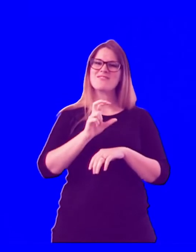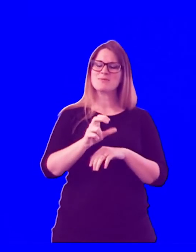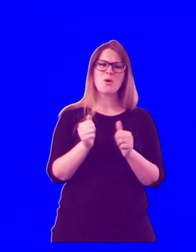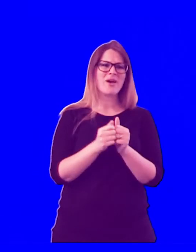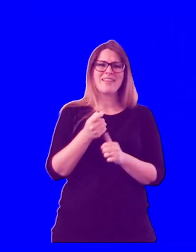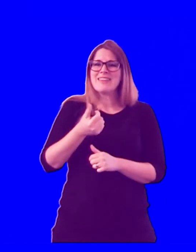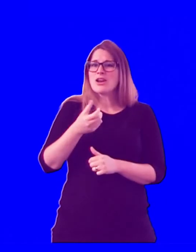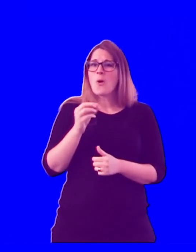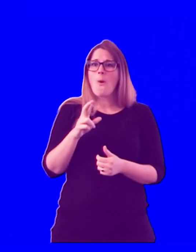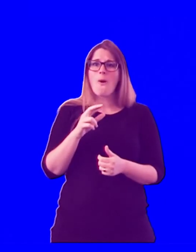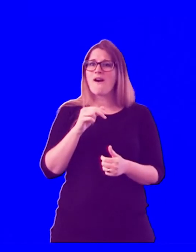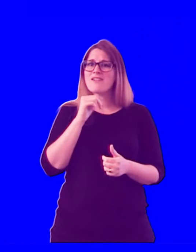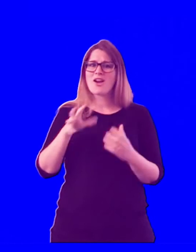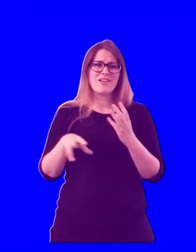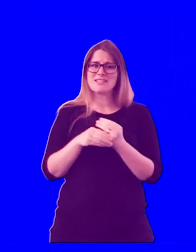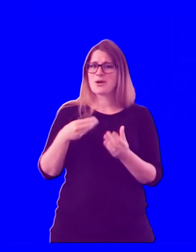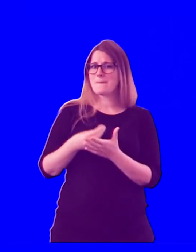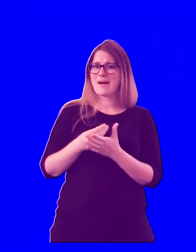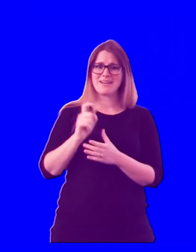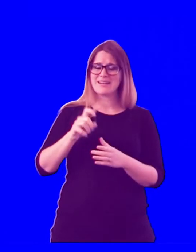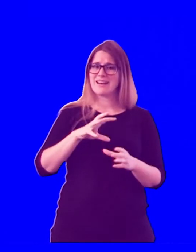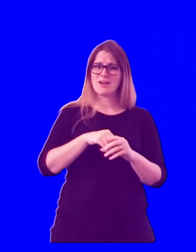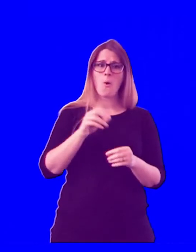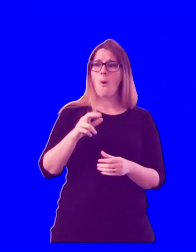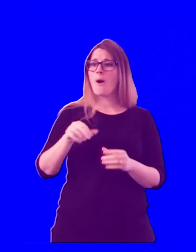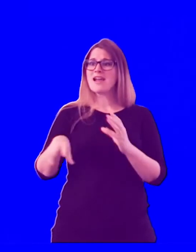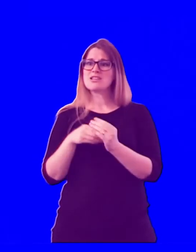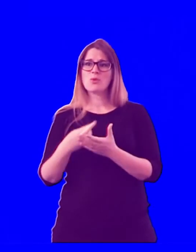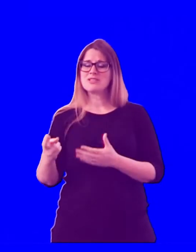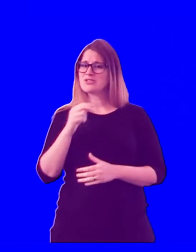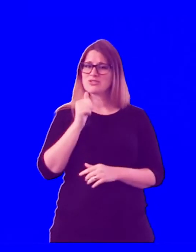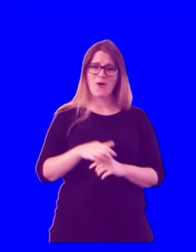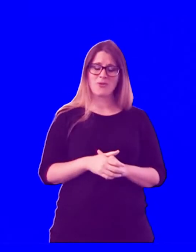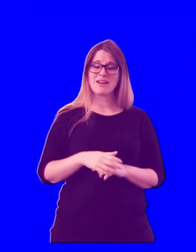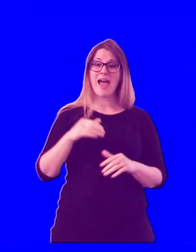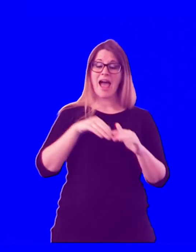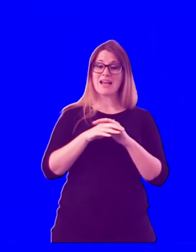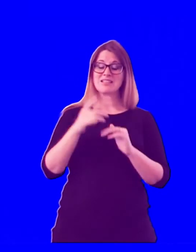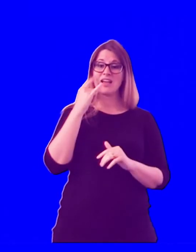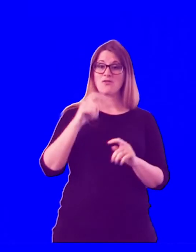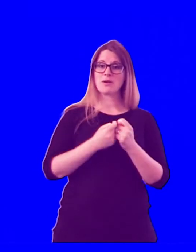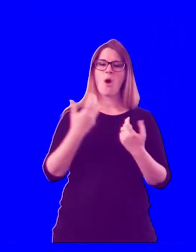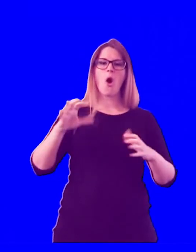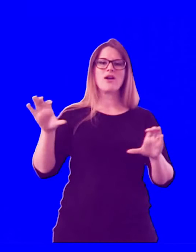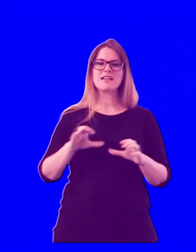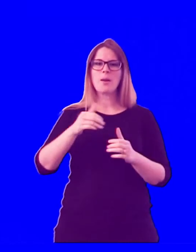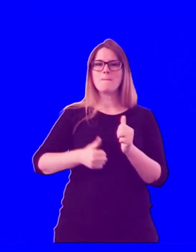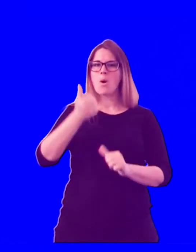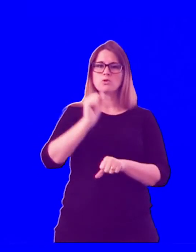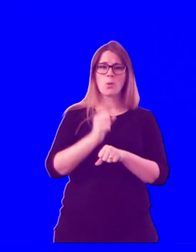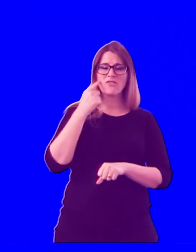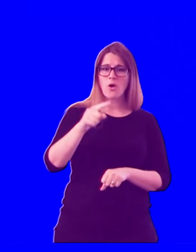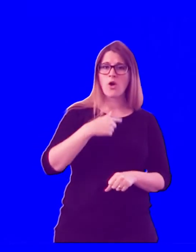or no additional money, and with existing resources. The Access IT California team has done all of the legwork for you. We've